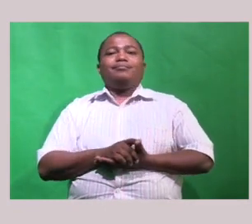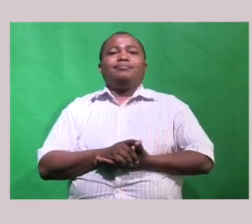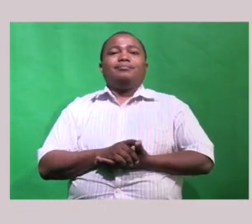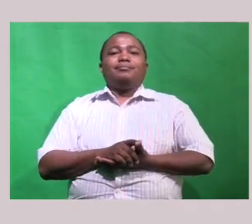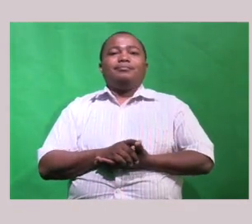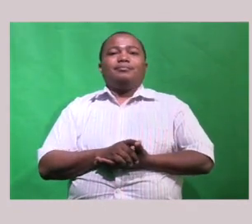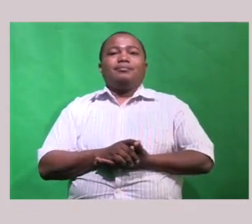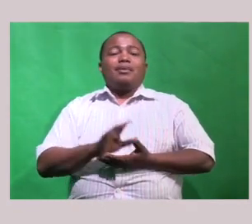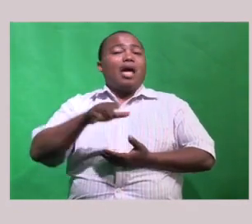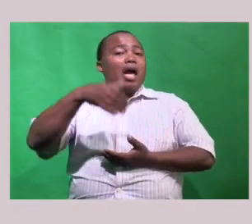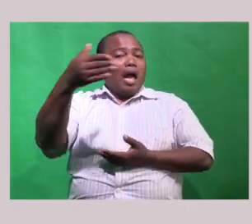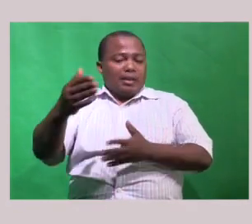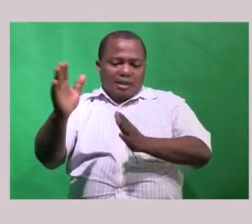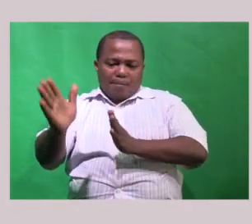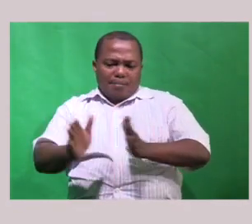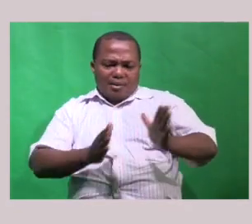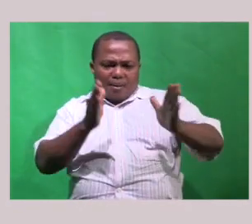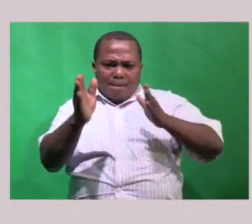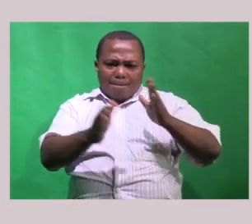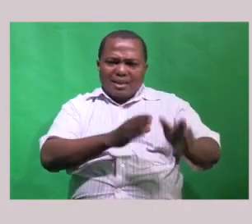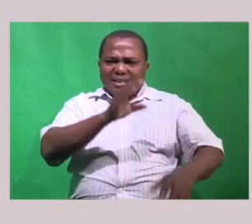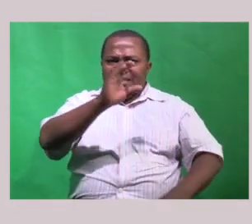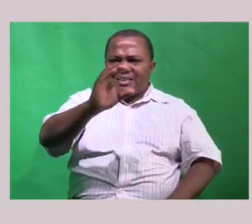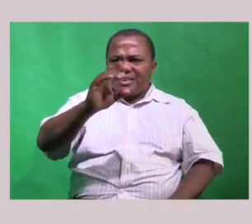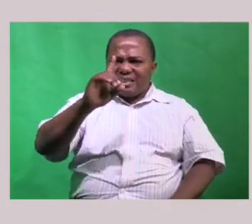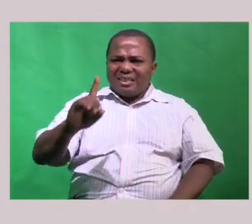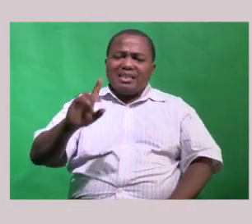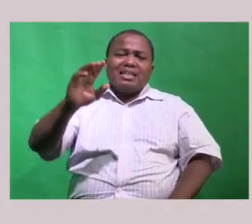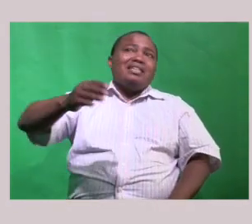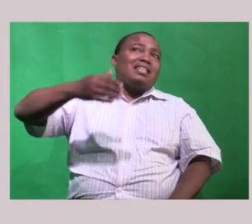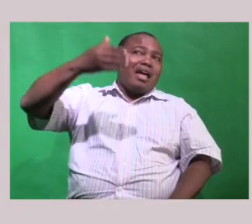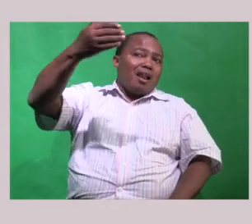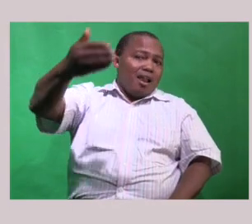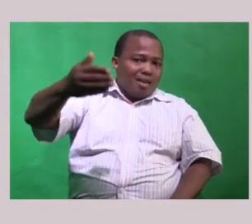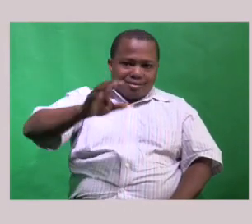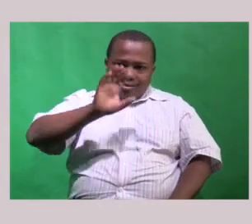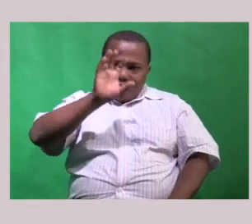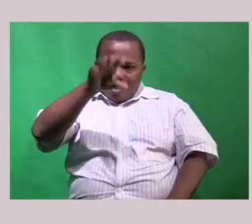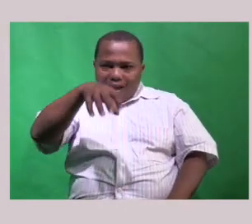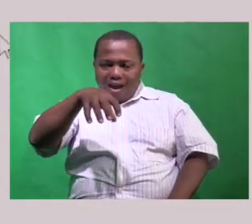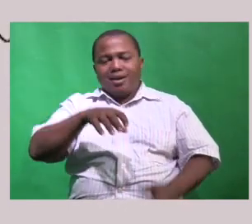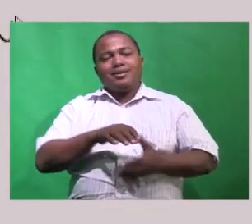And the prepaid CD in the next year